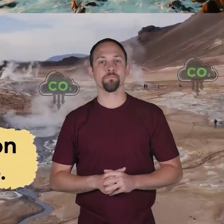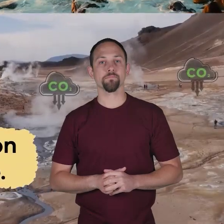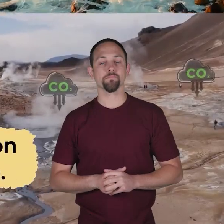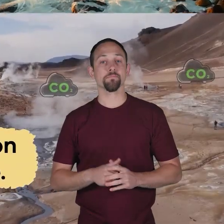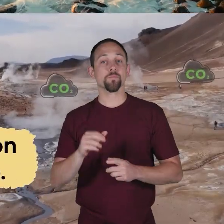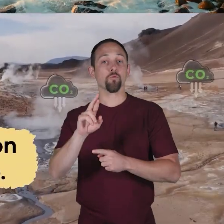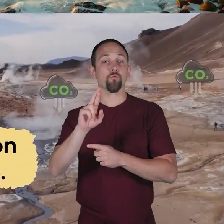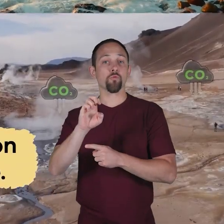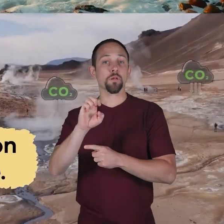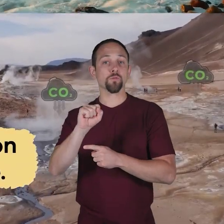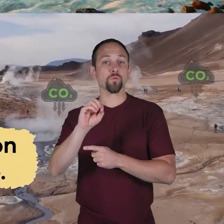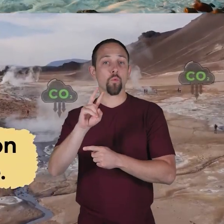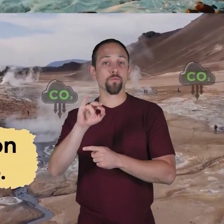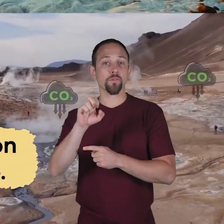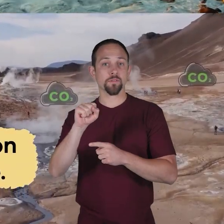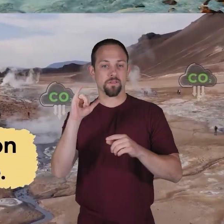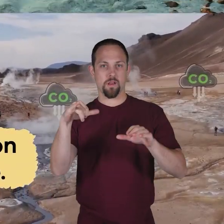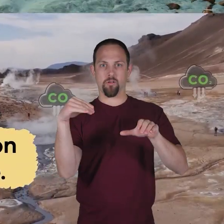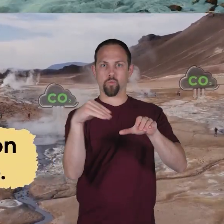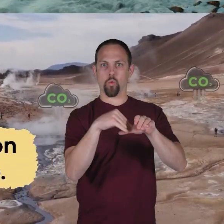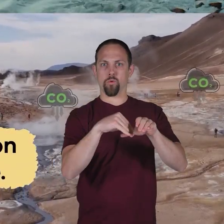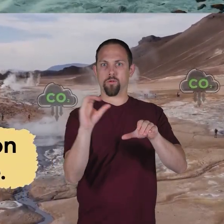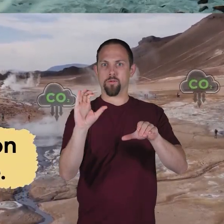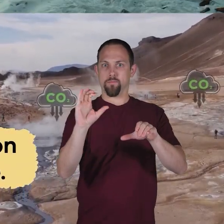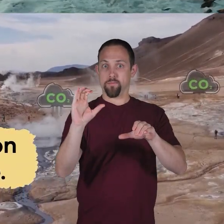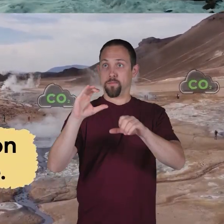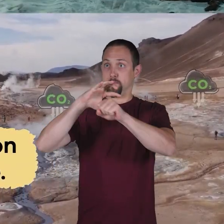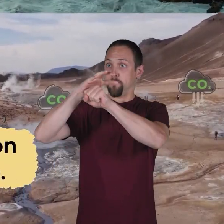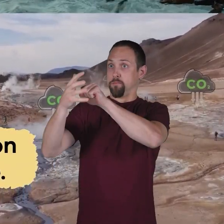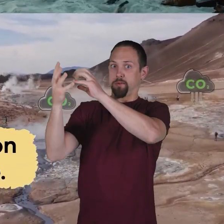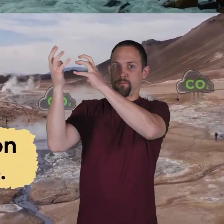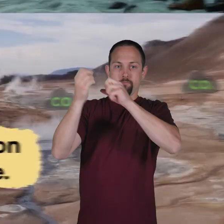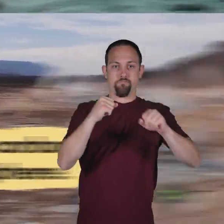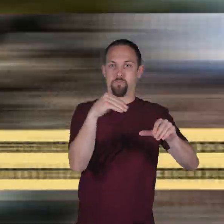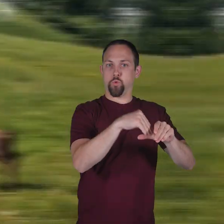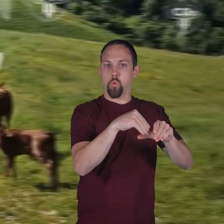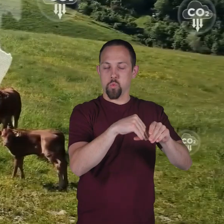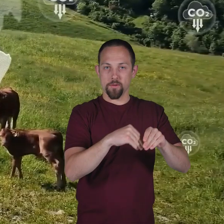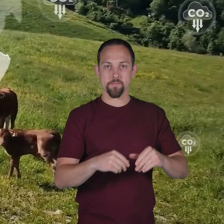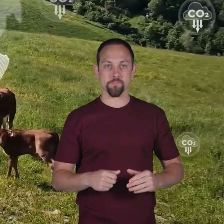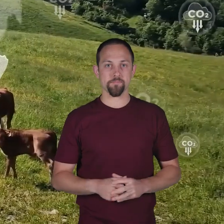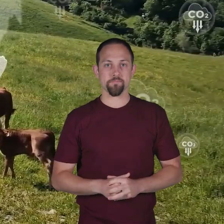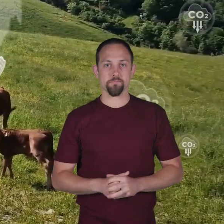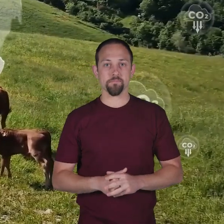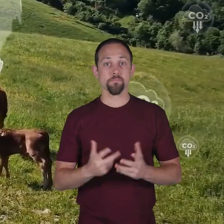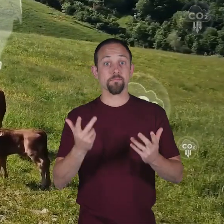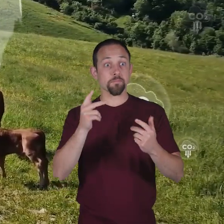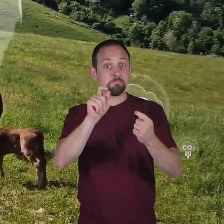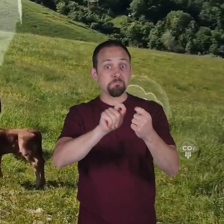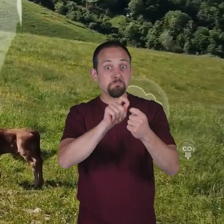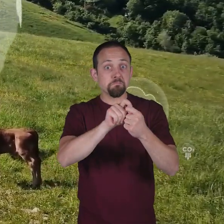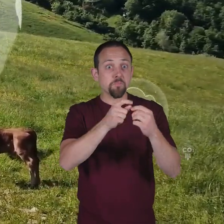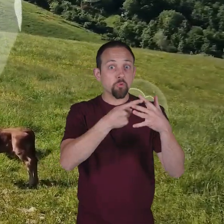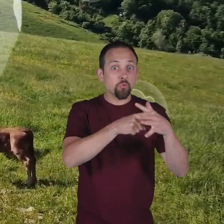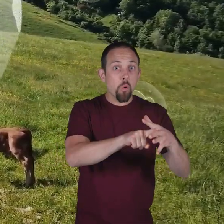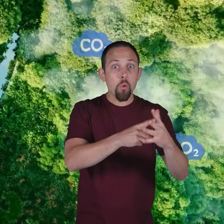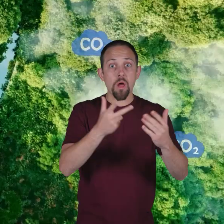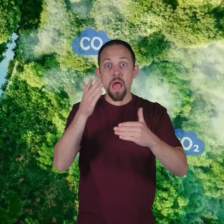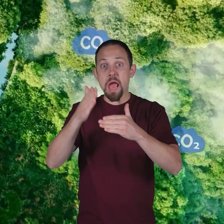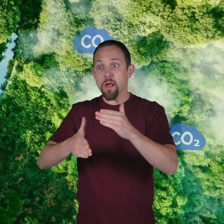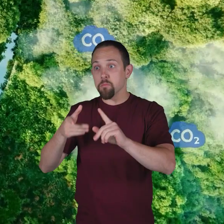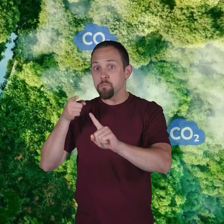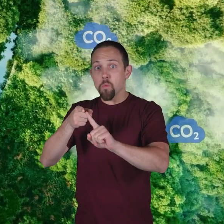reservoirs that store carbon from the atmosphere there is not a specific starting